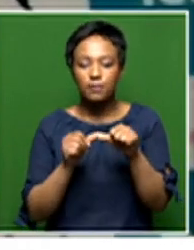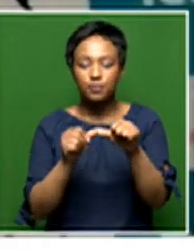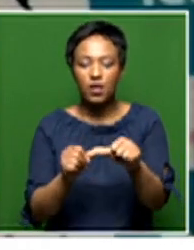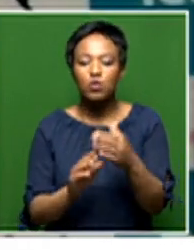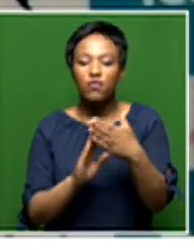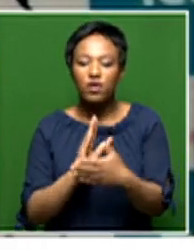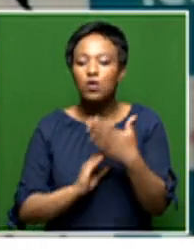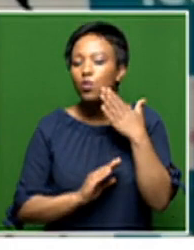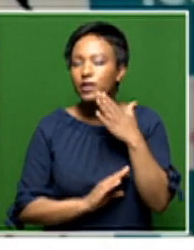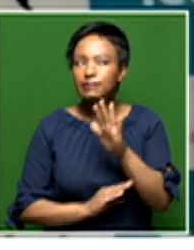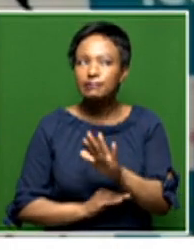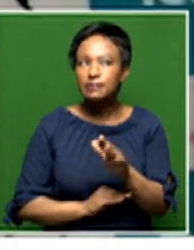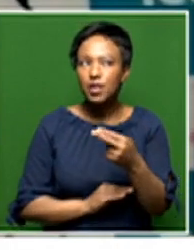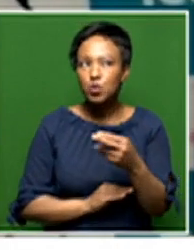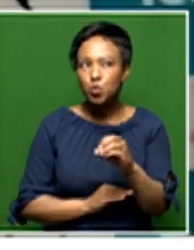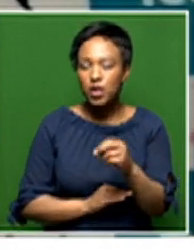in